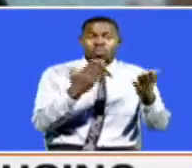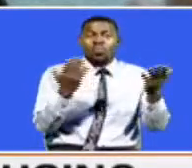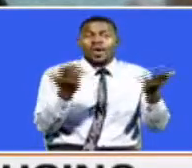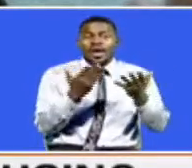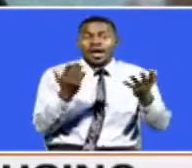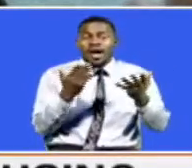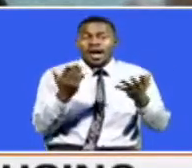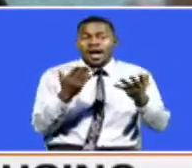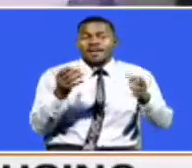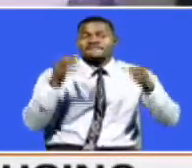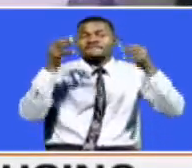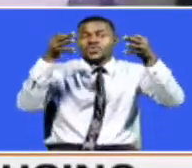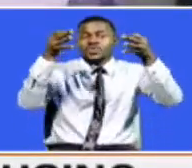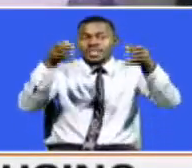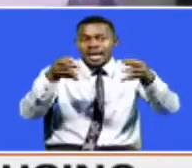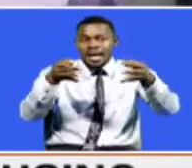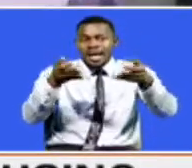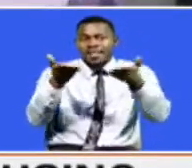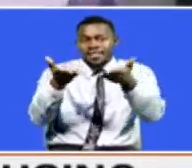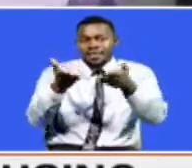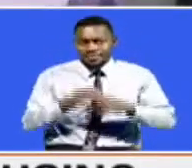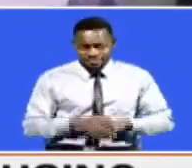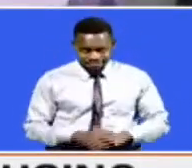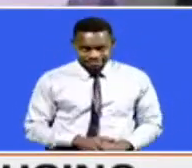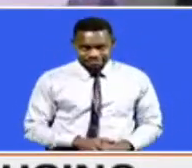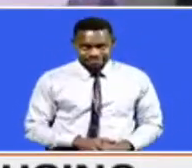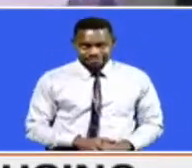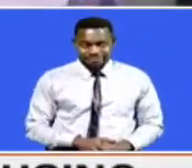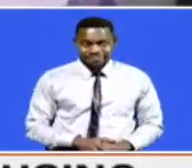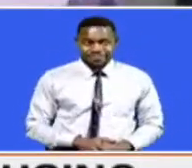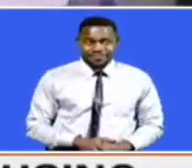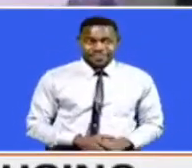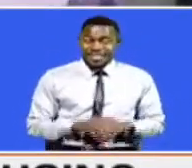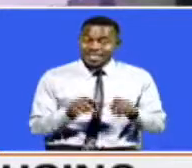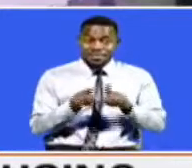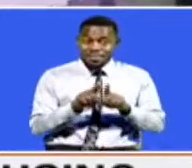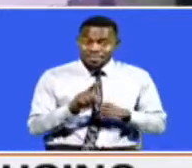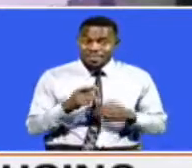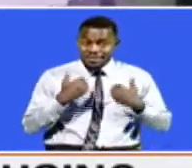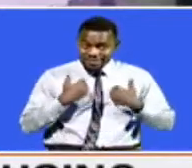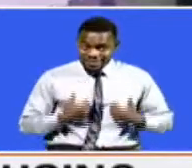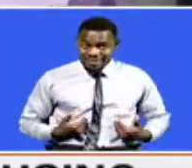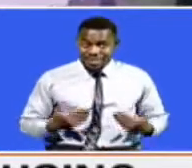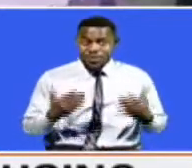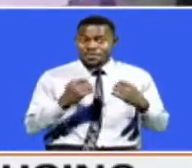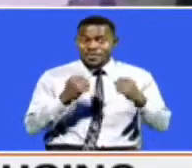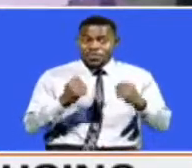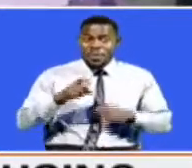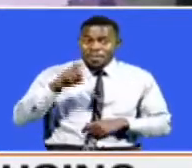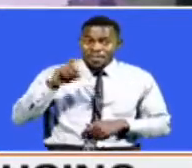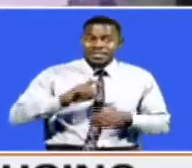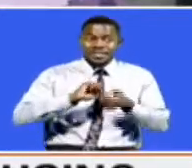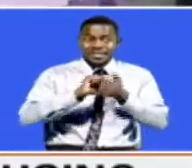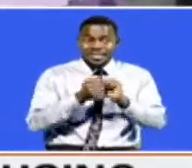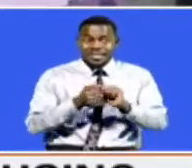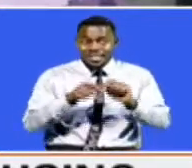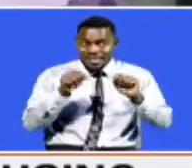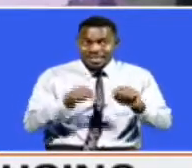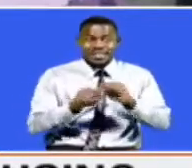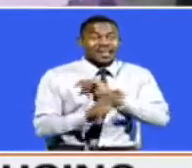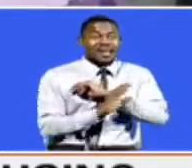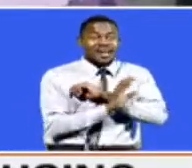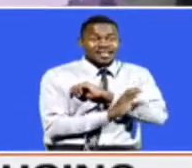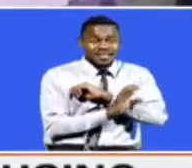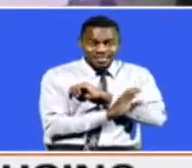go. That's why I was elected. You know, I am very confident that we are going to change this country, and